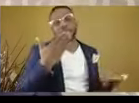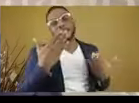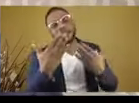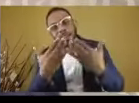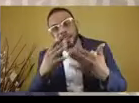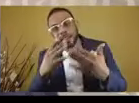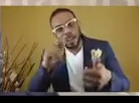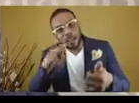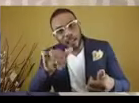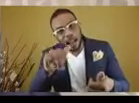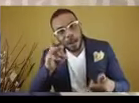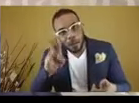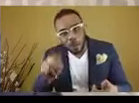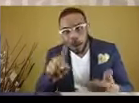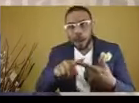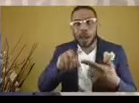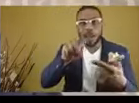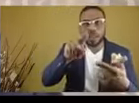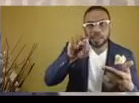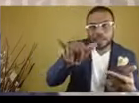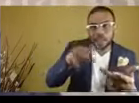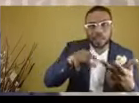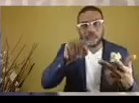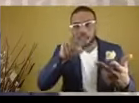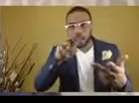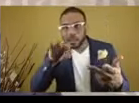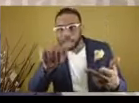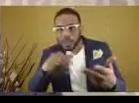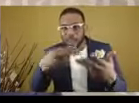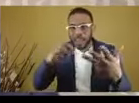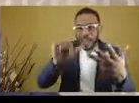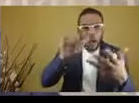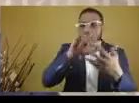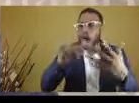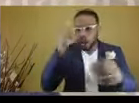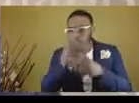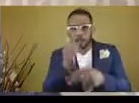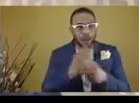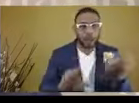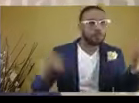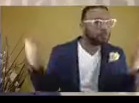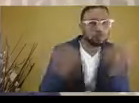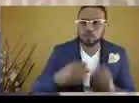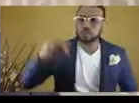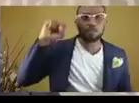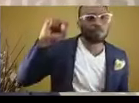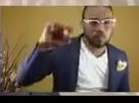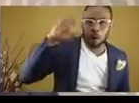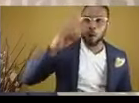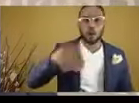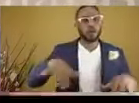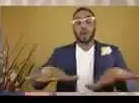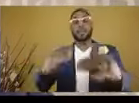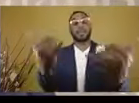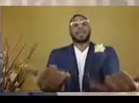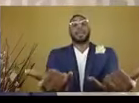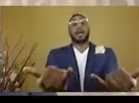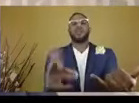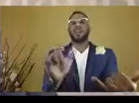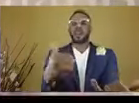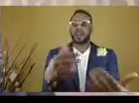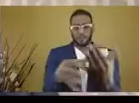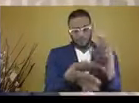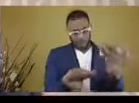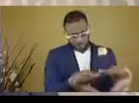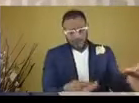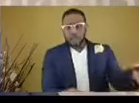Latasha Brown and Ensay and Tamika and Helen and all the sisters and brothers that did work on the ground. But now we have receipts.